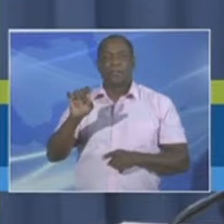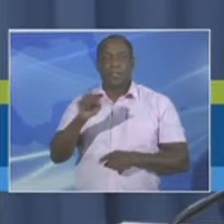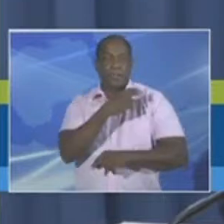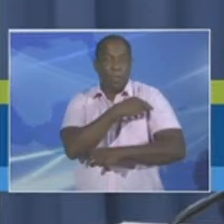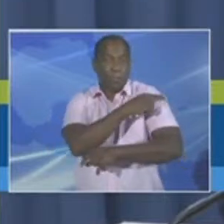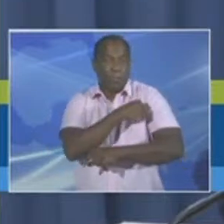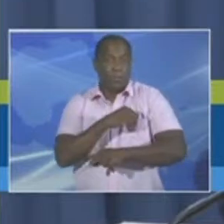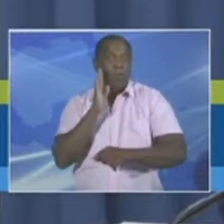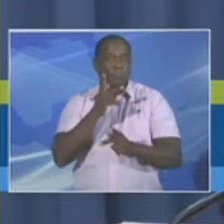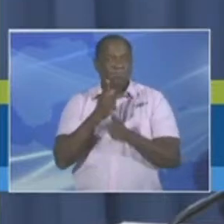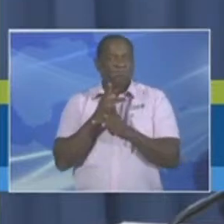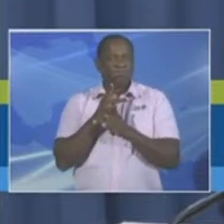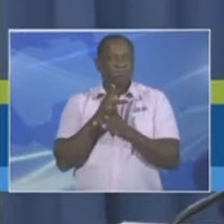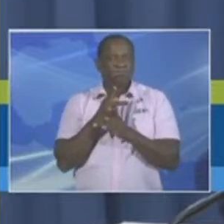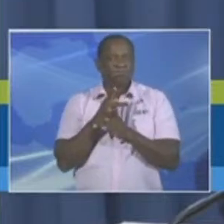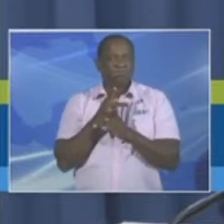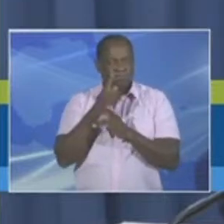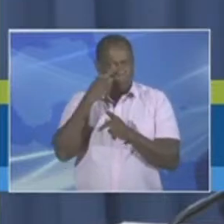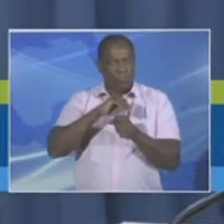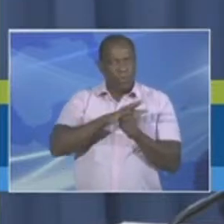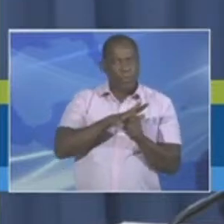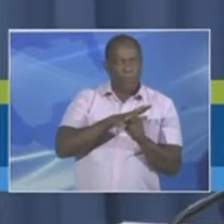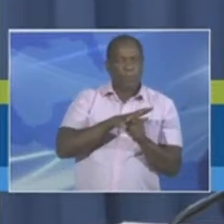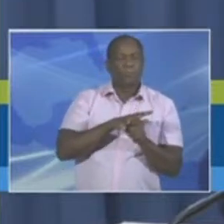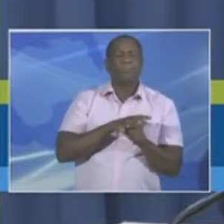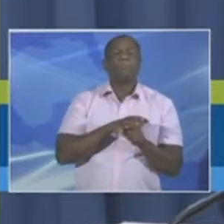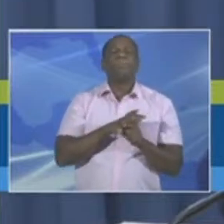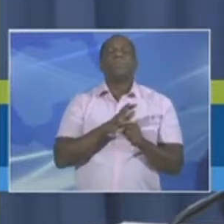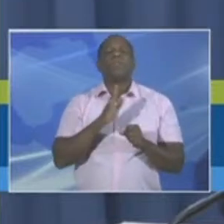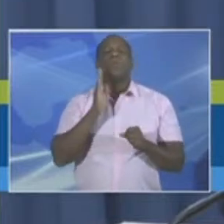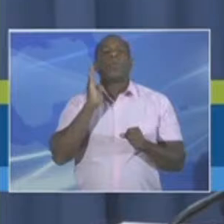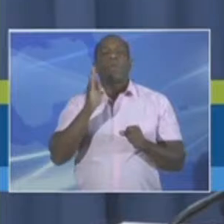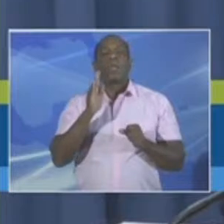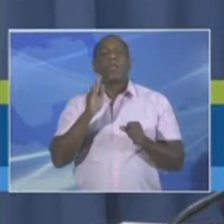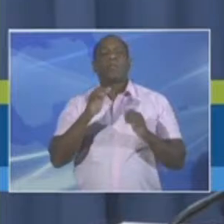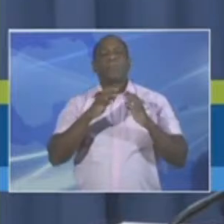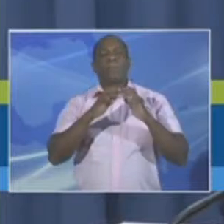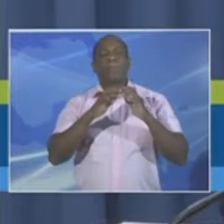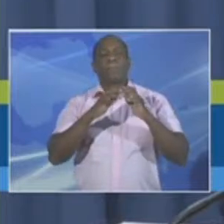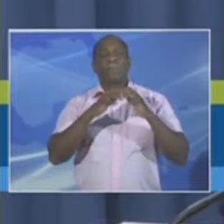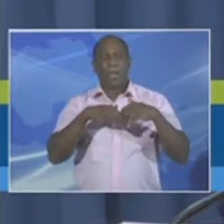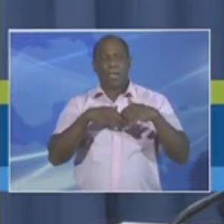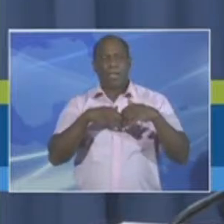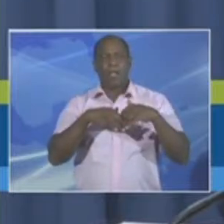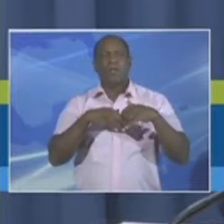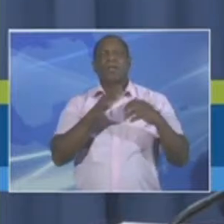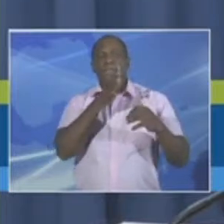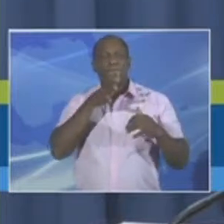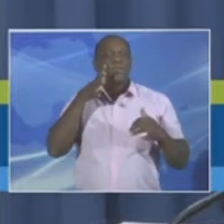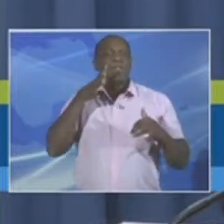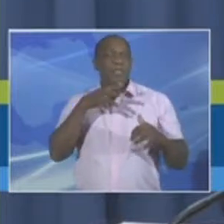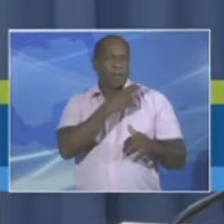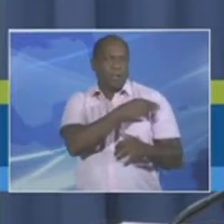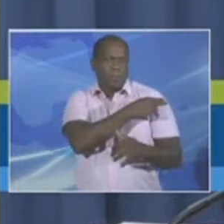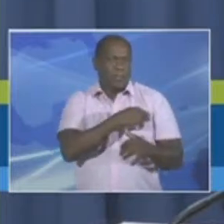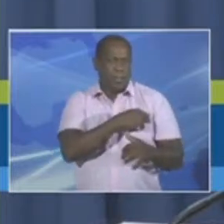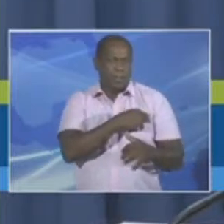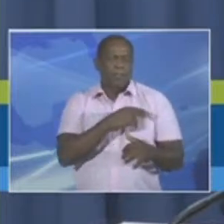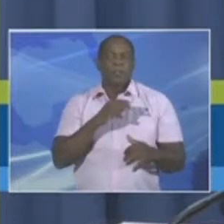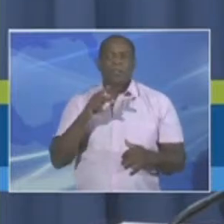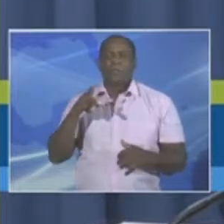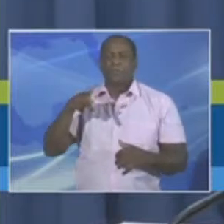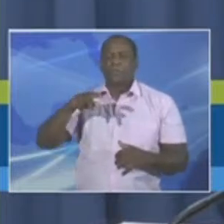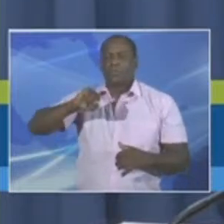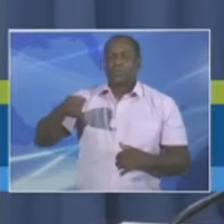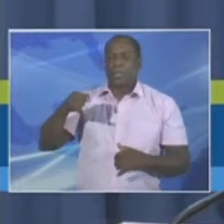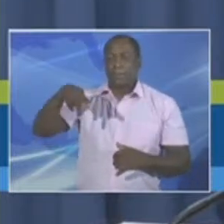We will be dismounting and packing up the field hospital that is at Jean Pierre Complex